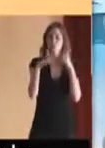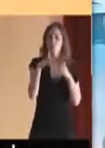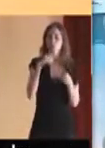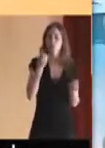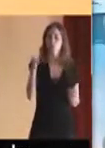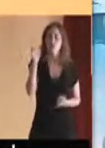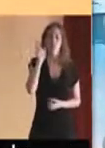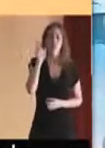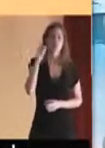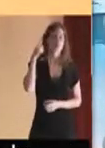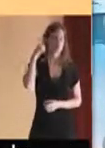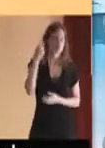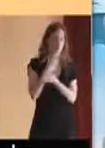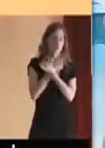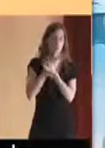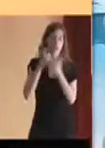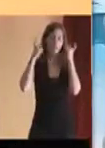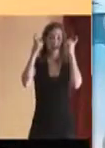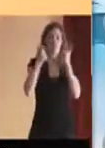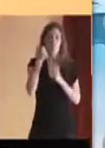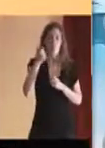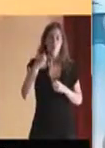the bone transmission to try and combine,